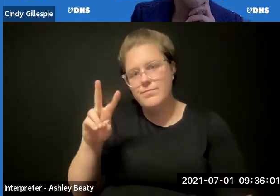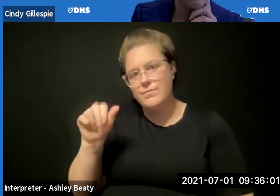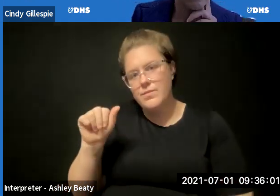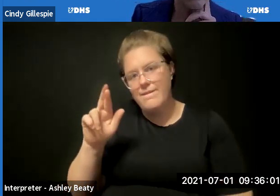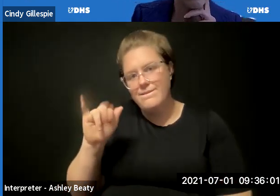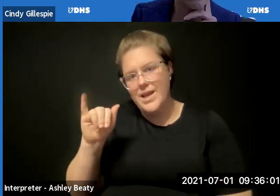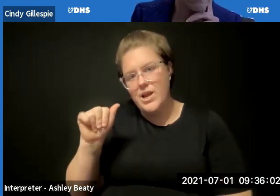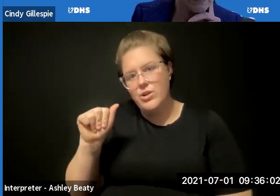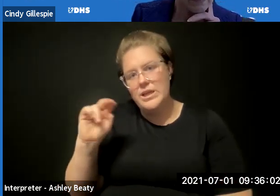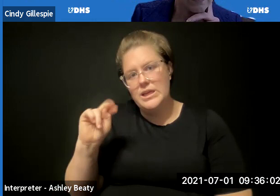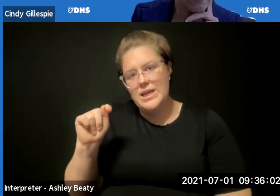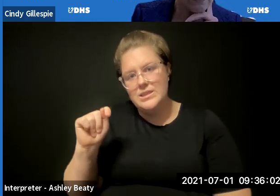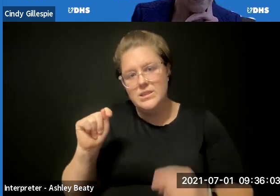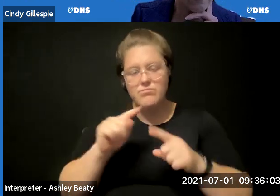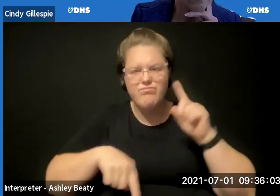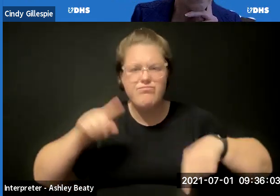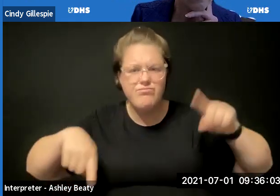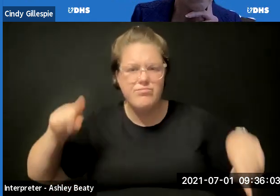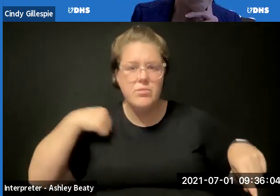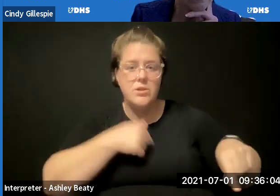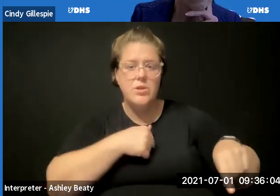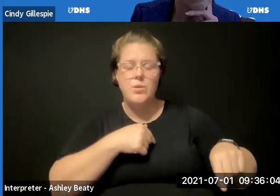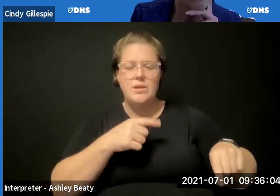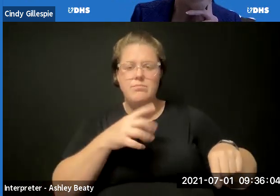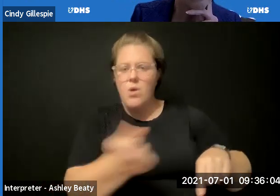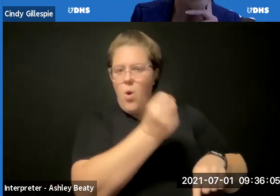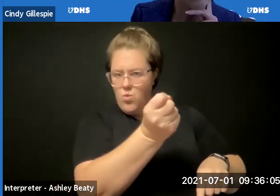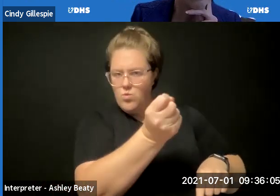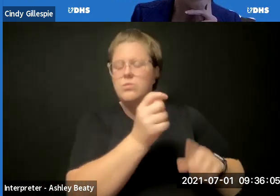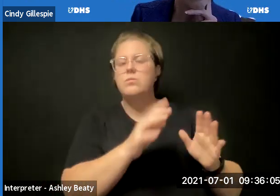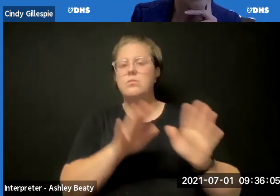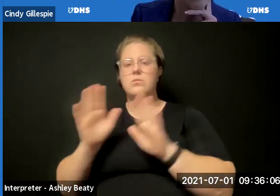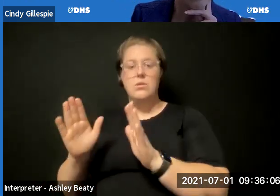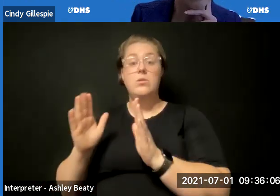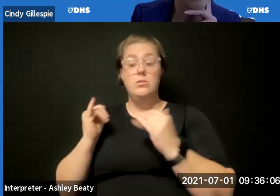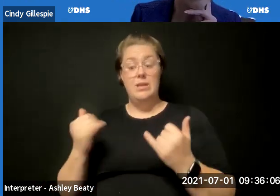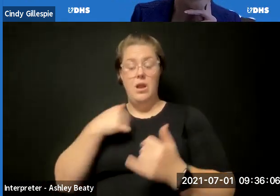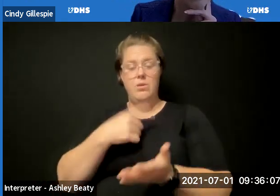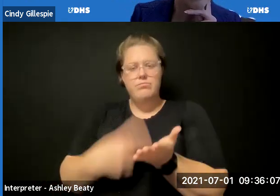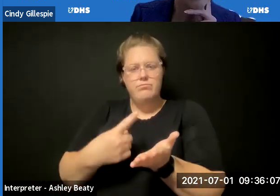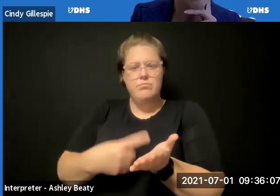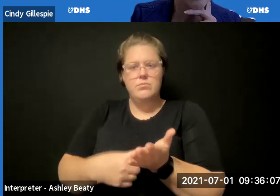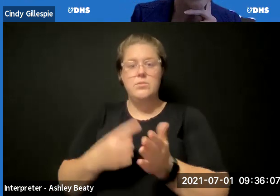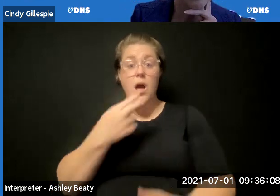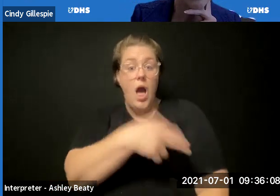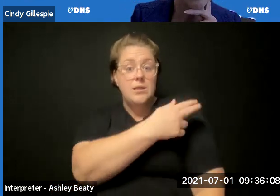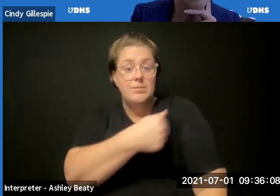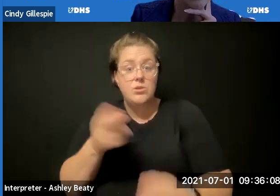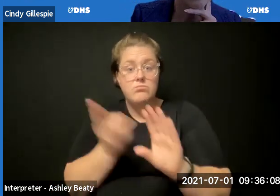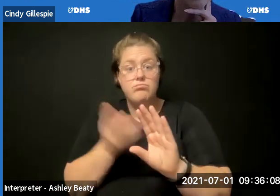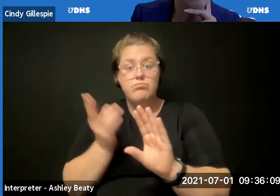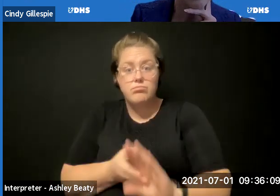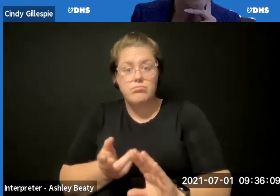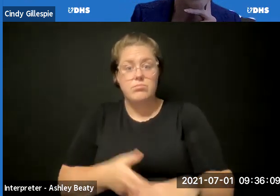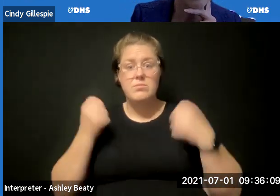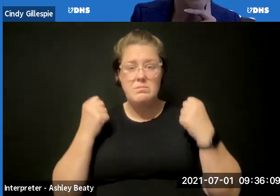around the rise in cases and particularly hospitalizations, can you talk a little bit more about what that looks like here? Like, I know in the first, kind of